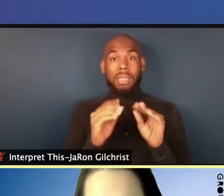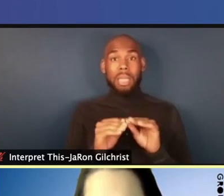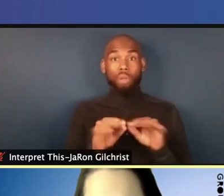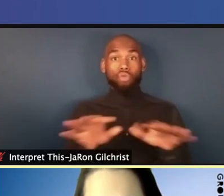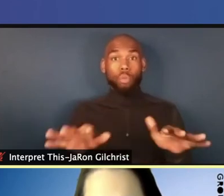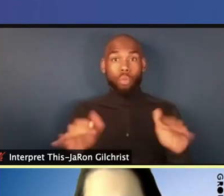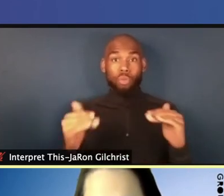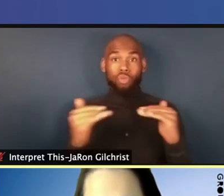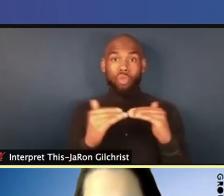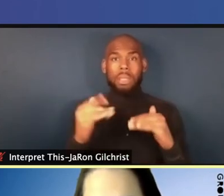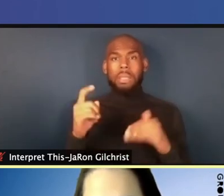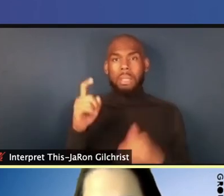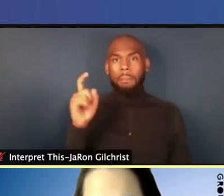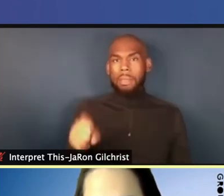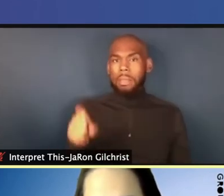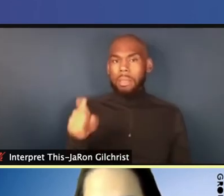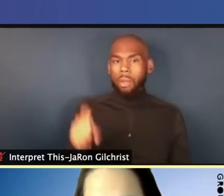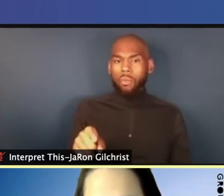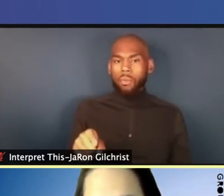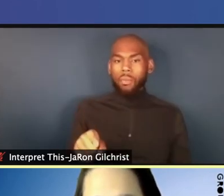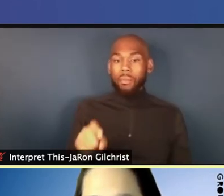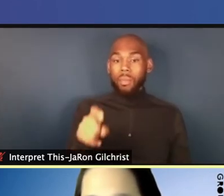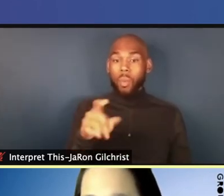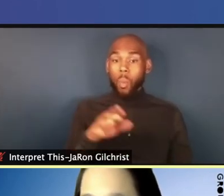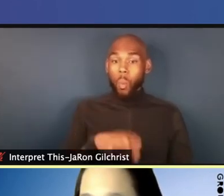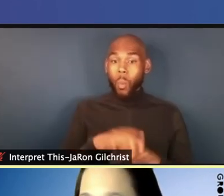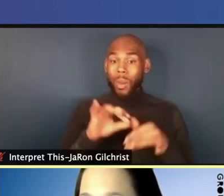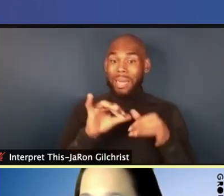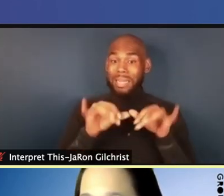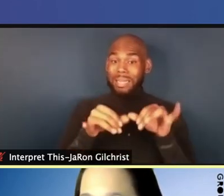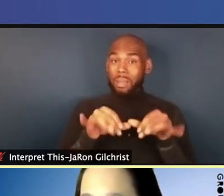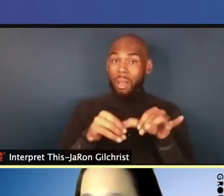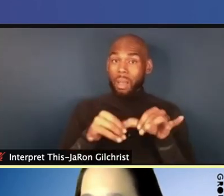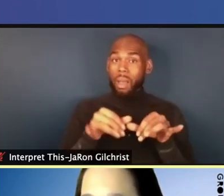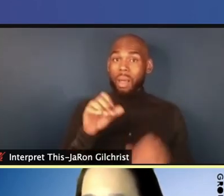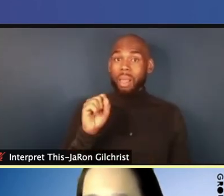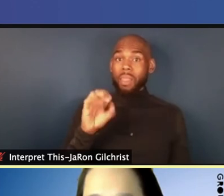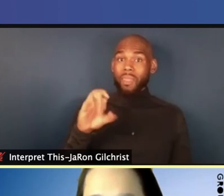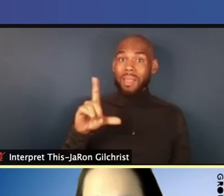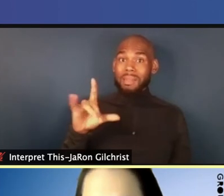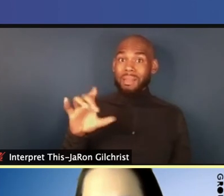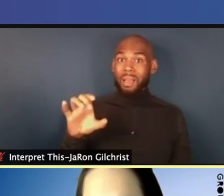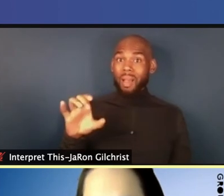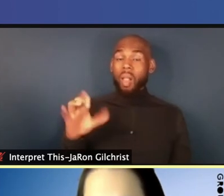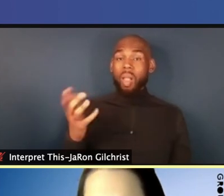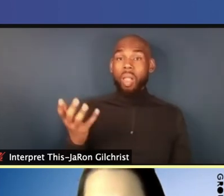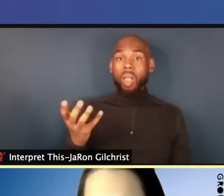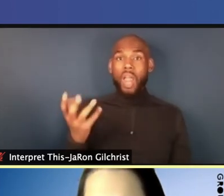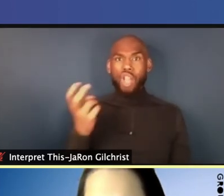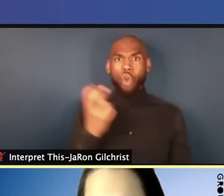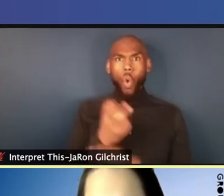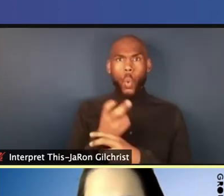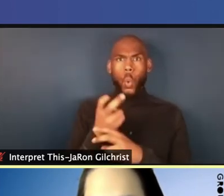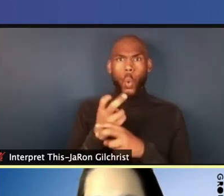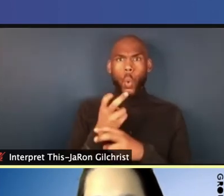scale that is it's like actually hard to imagine.